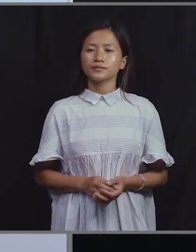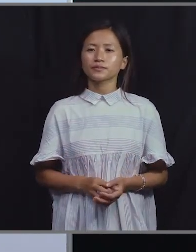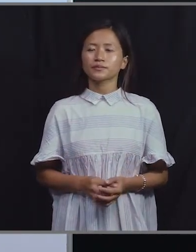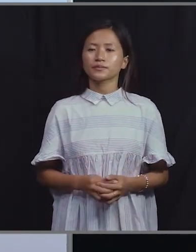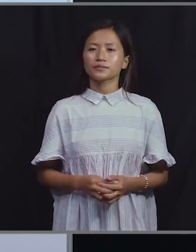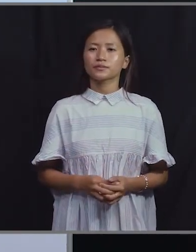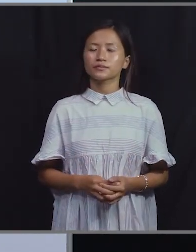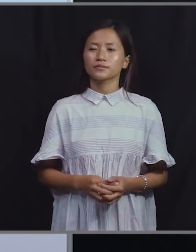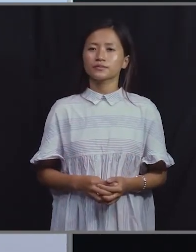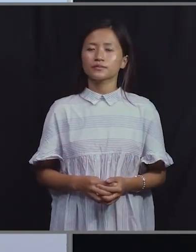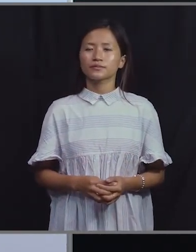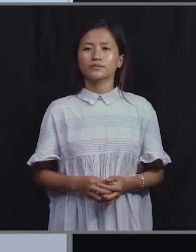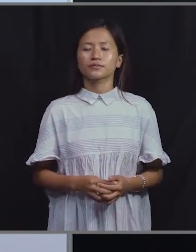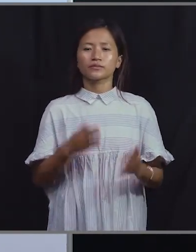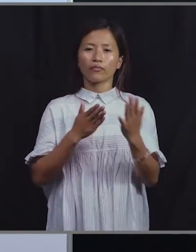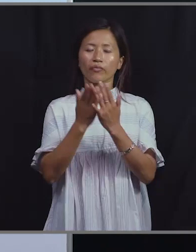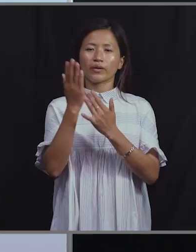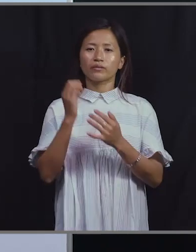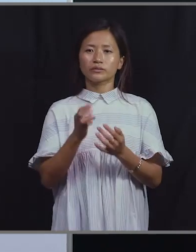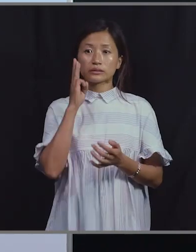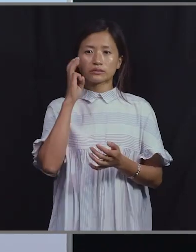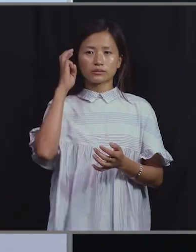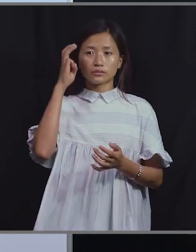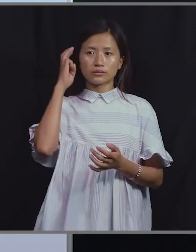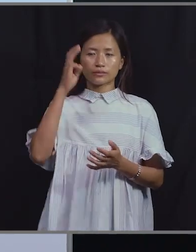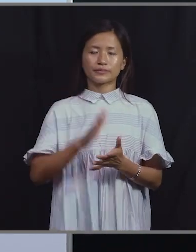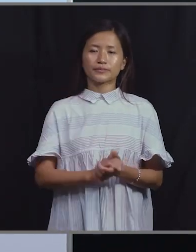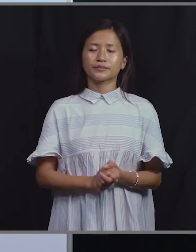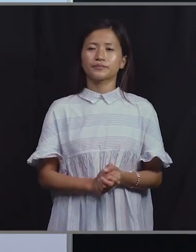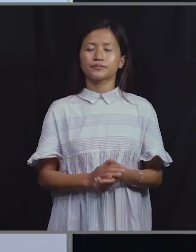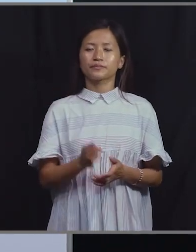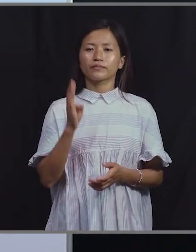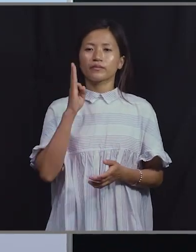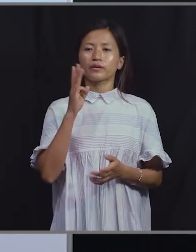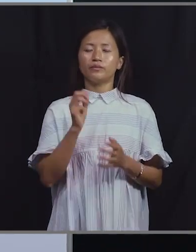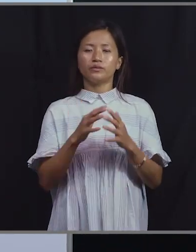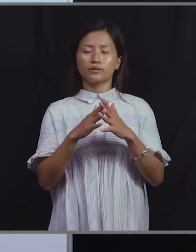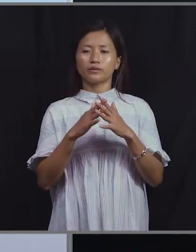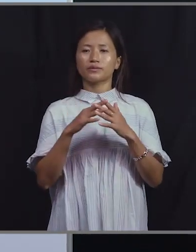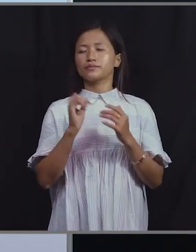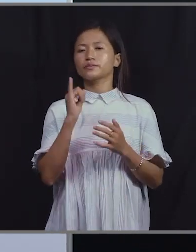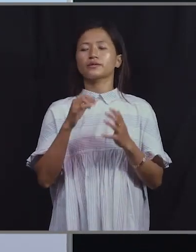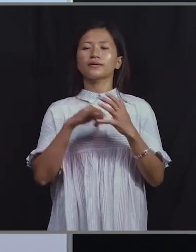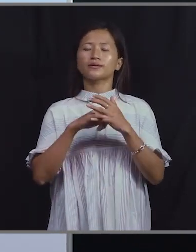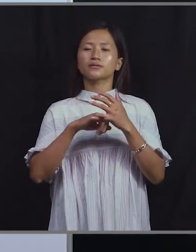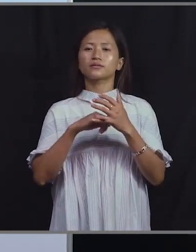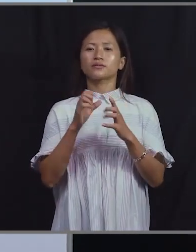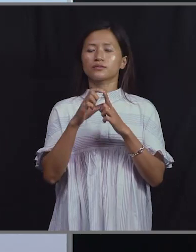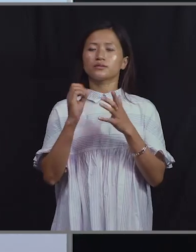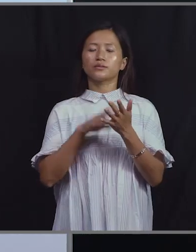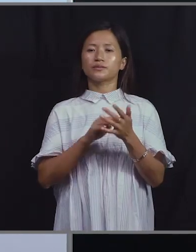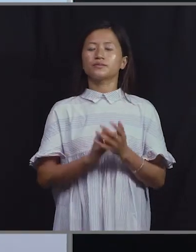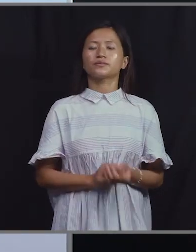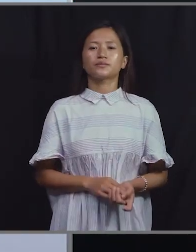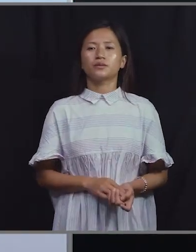Okay. Khrushchev, through his wisdom, okay, he acted in a positive way. Through